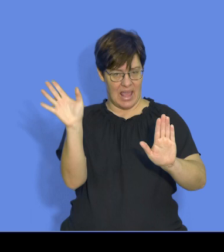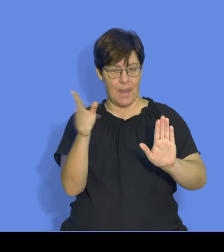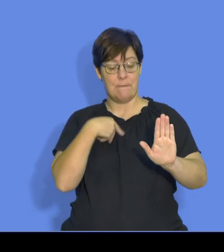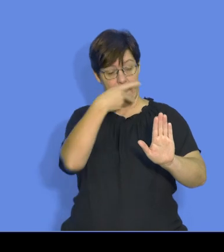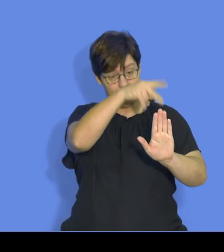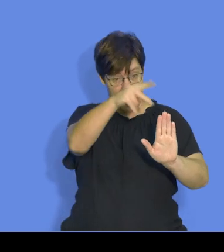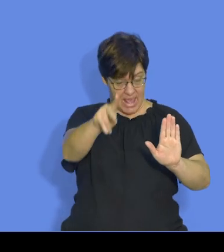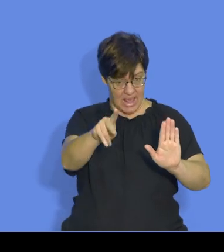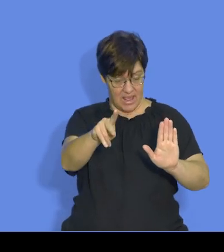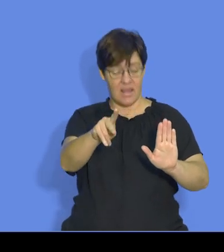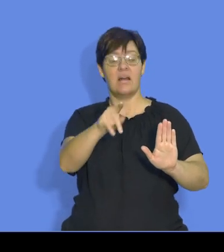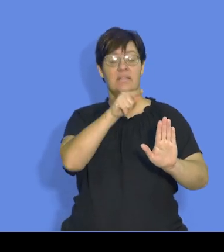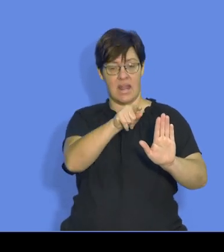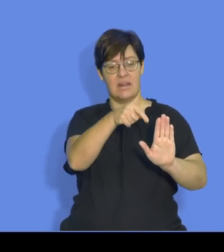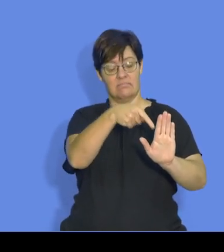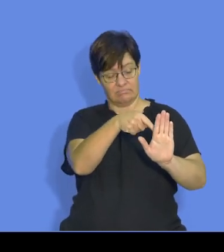input VAT is all about.